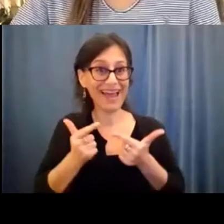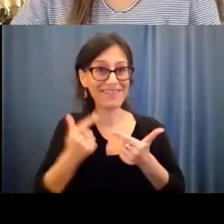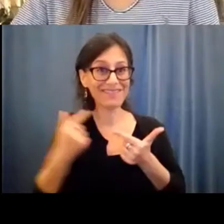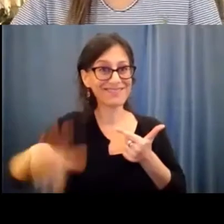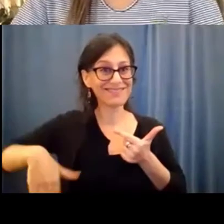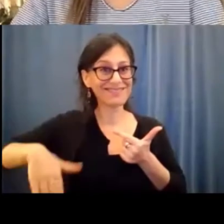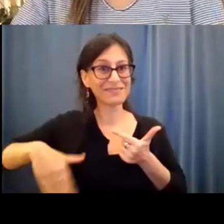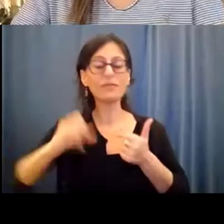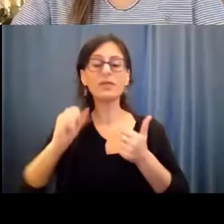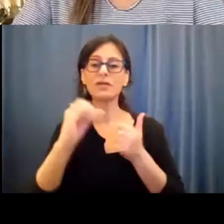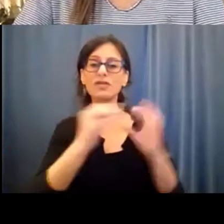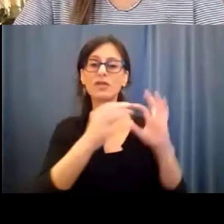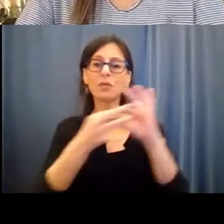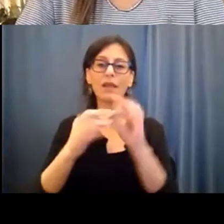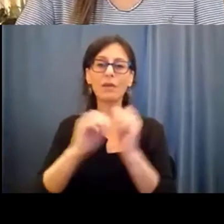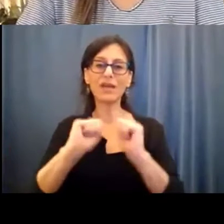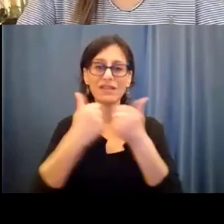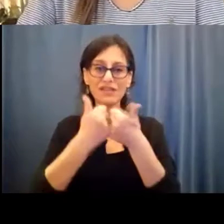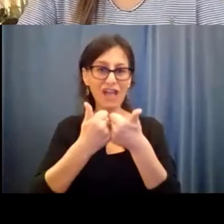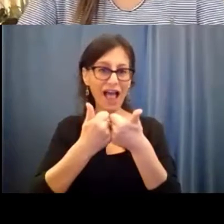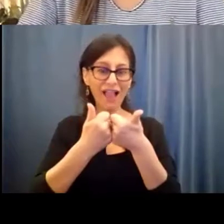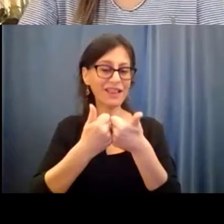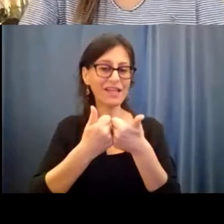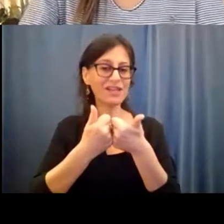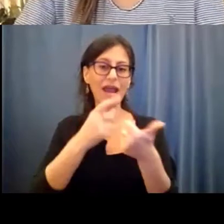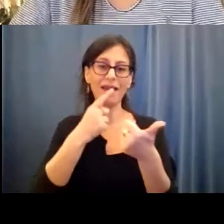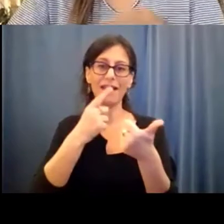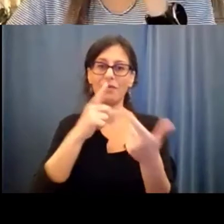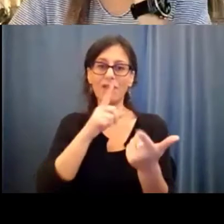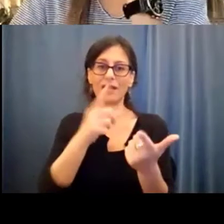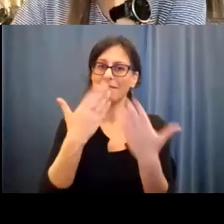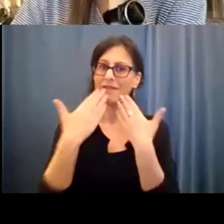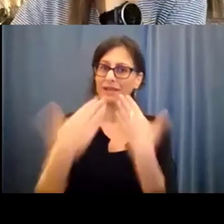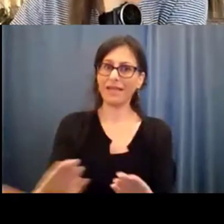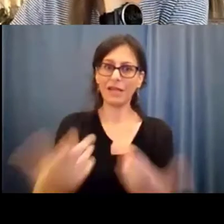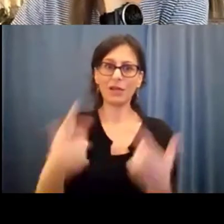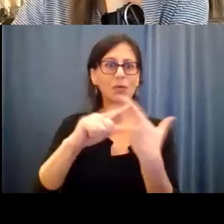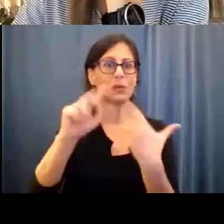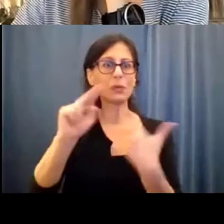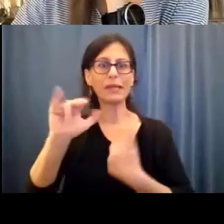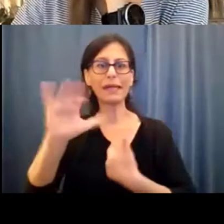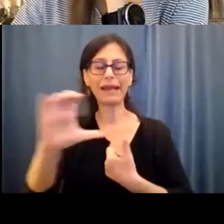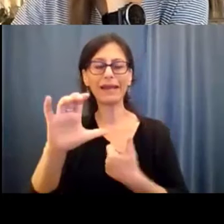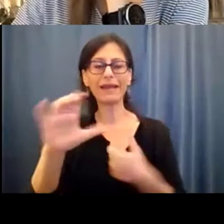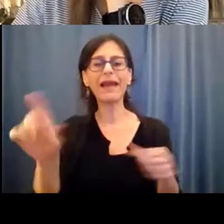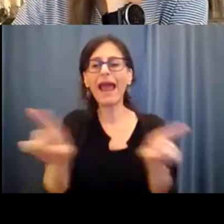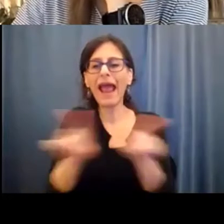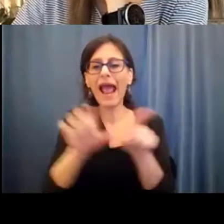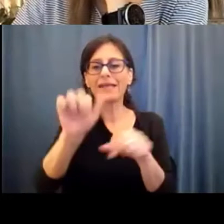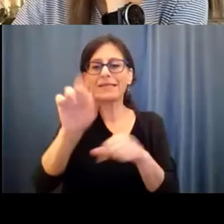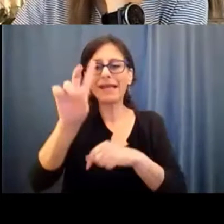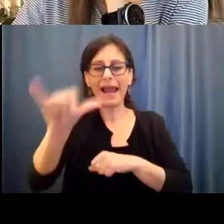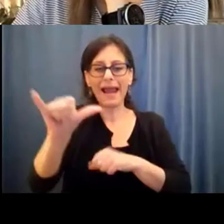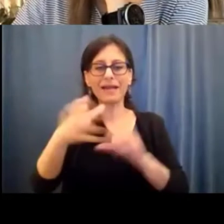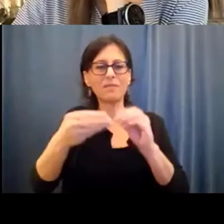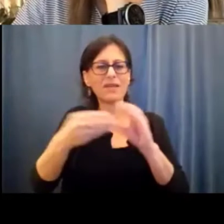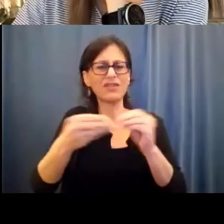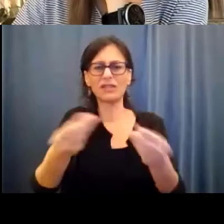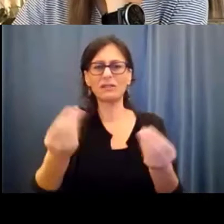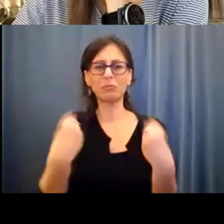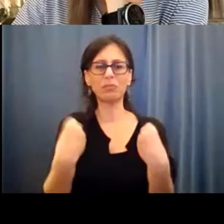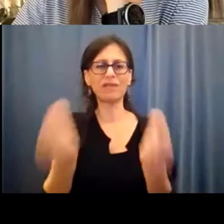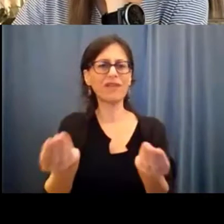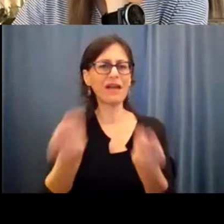of, the challenge, can't thank Nick enough, because we've, like Andy mentioned, have had such incredible